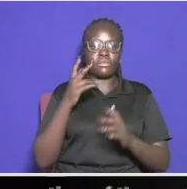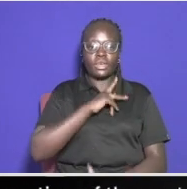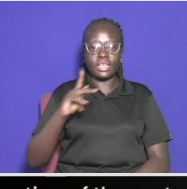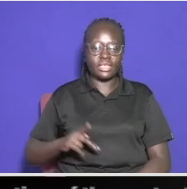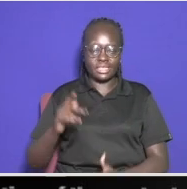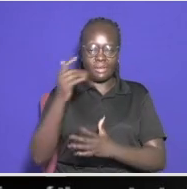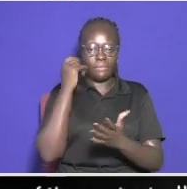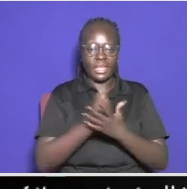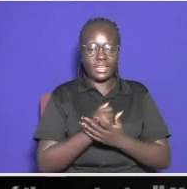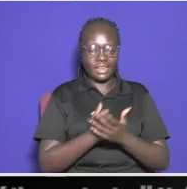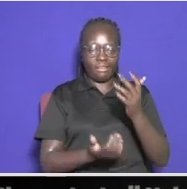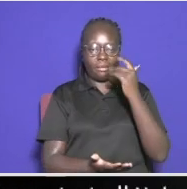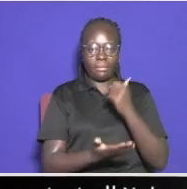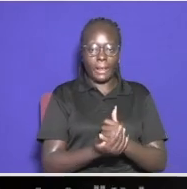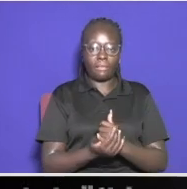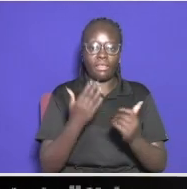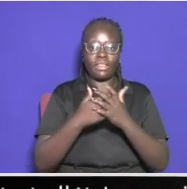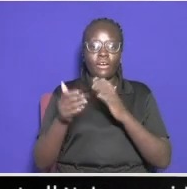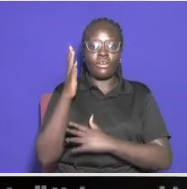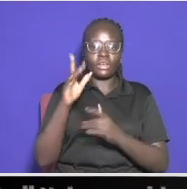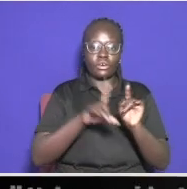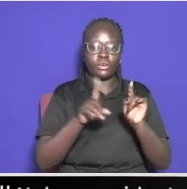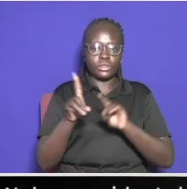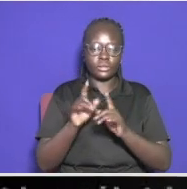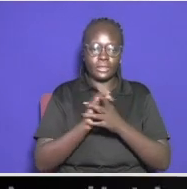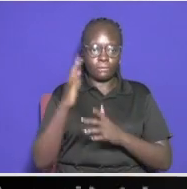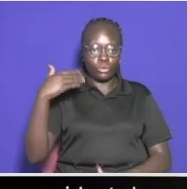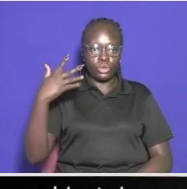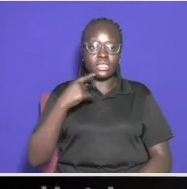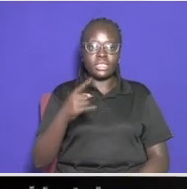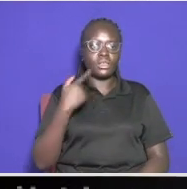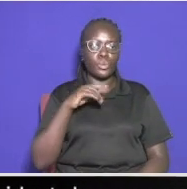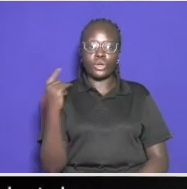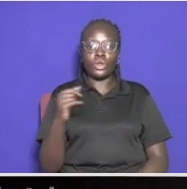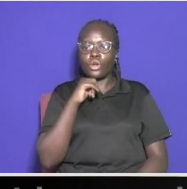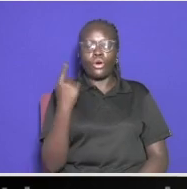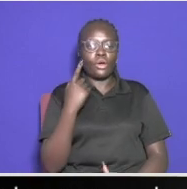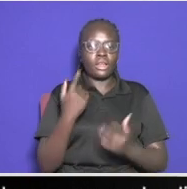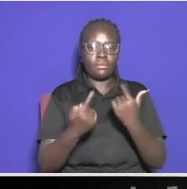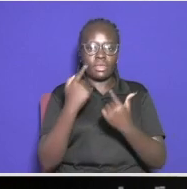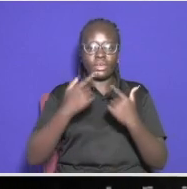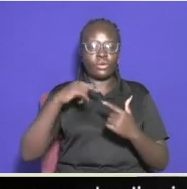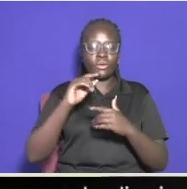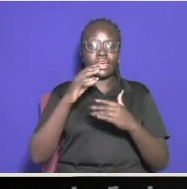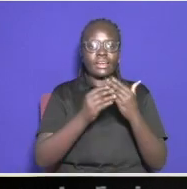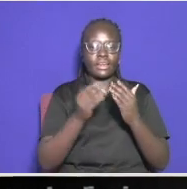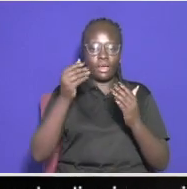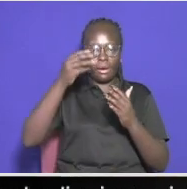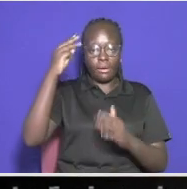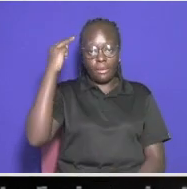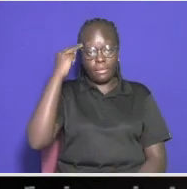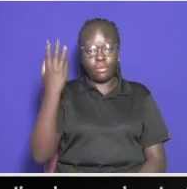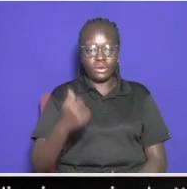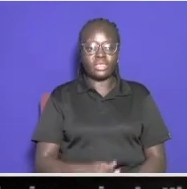Amen. Yeah, thank God. And as we always say, we don't just bake, we create memories.